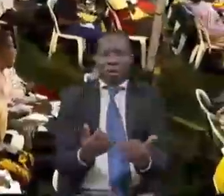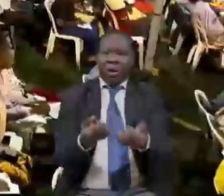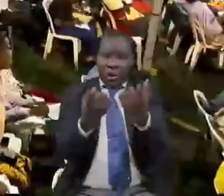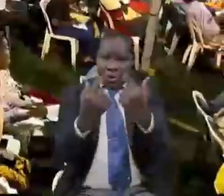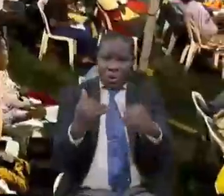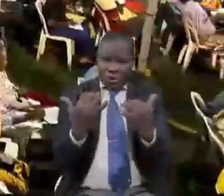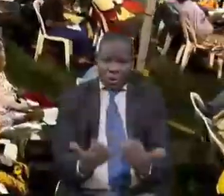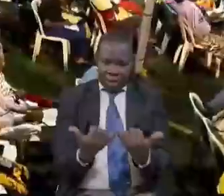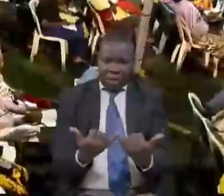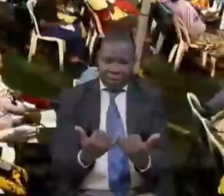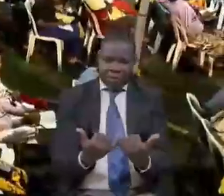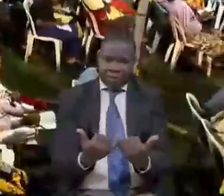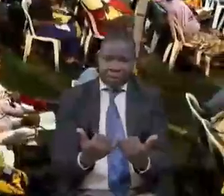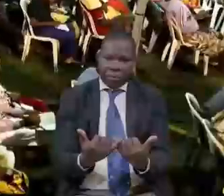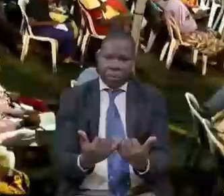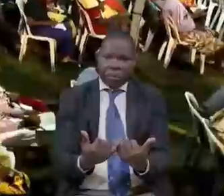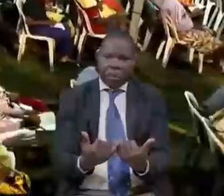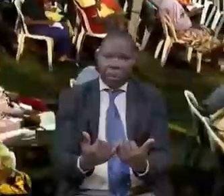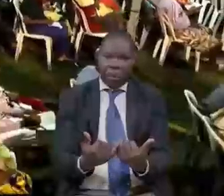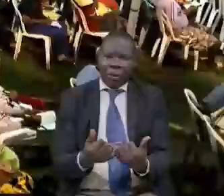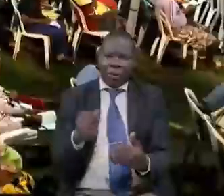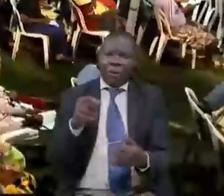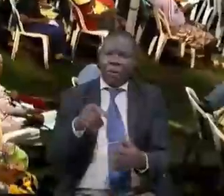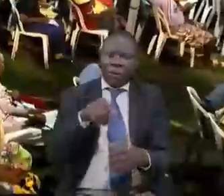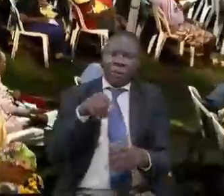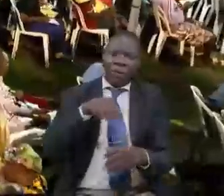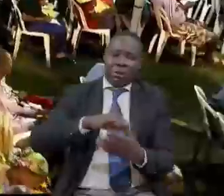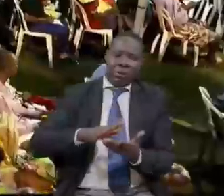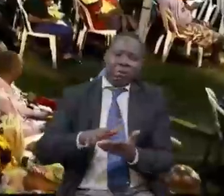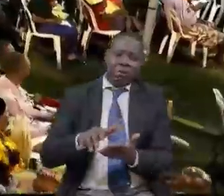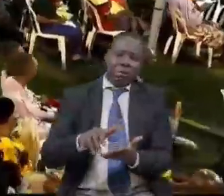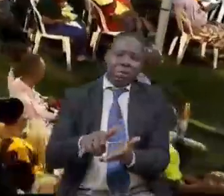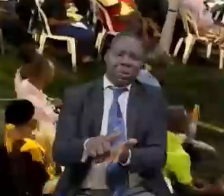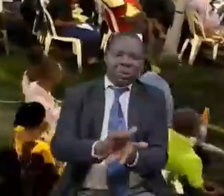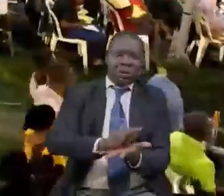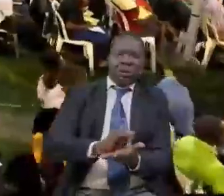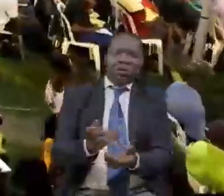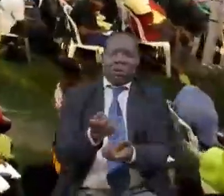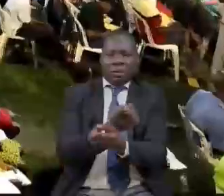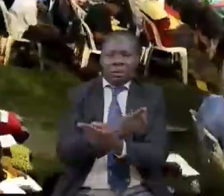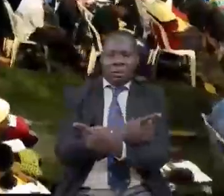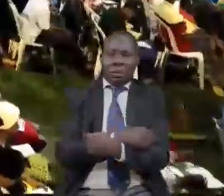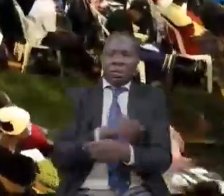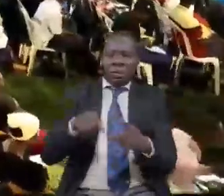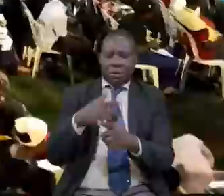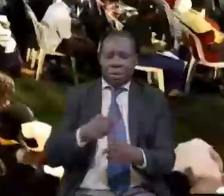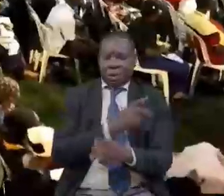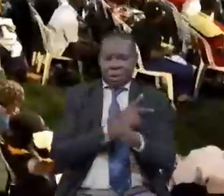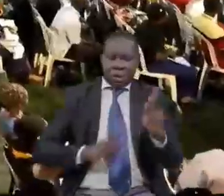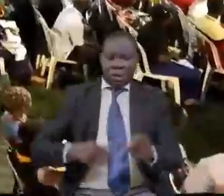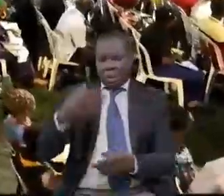come now. In those days, when a king invited somebody,